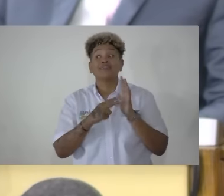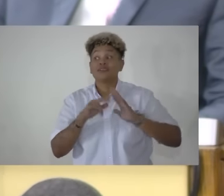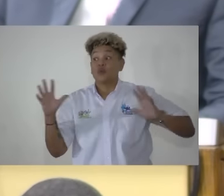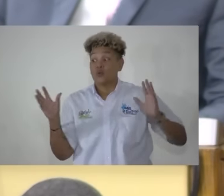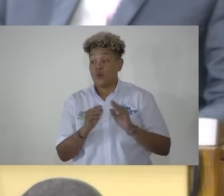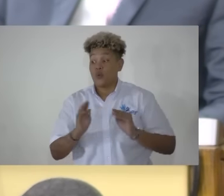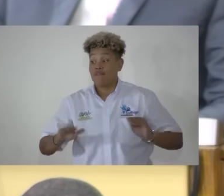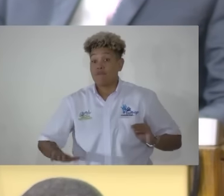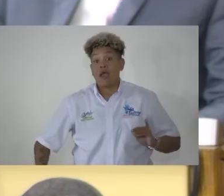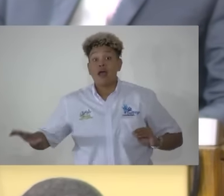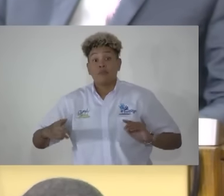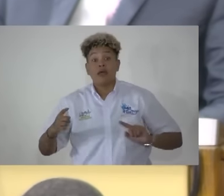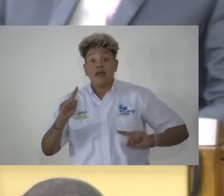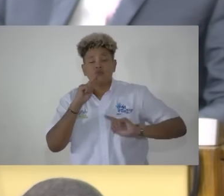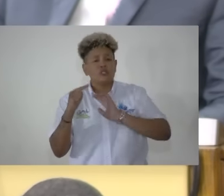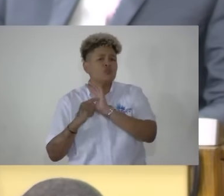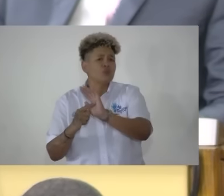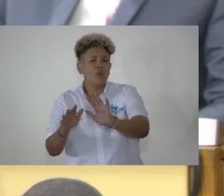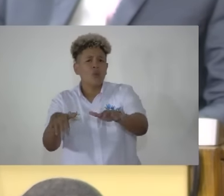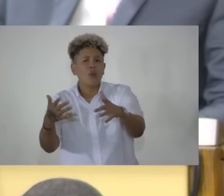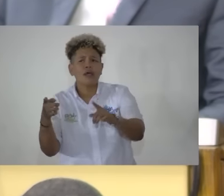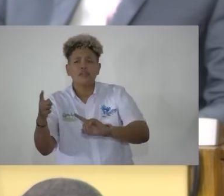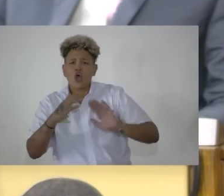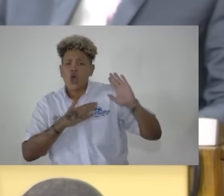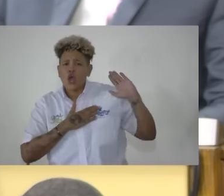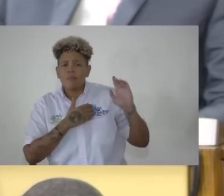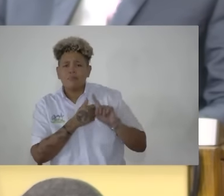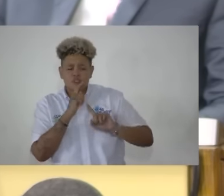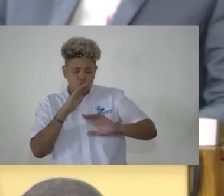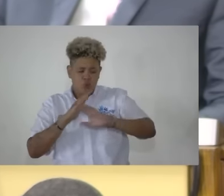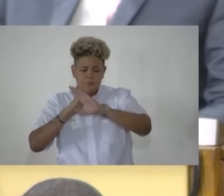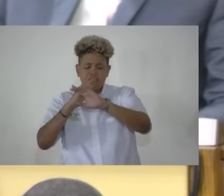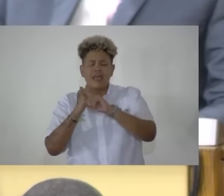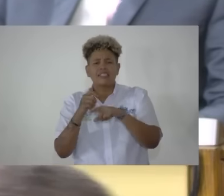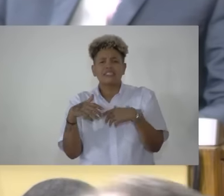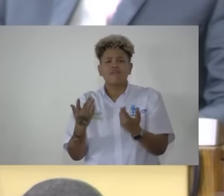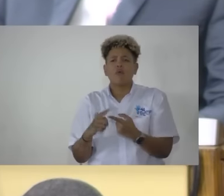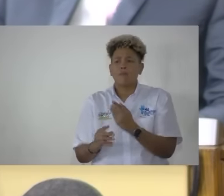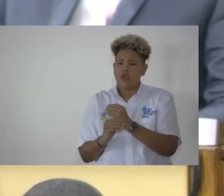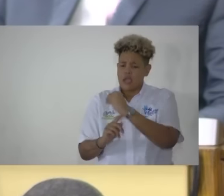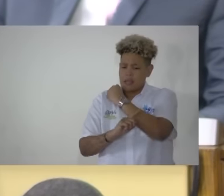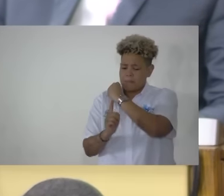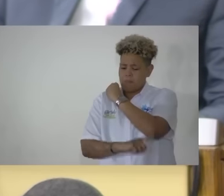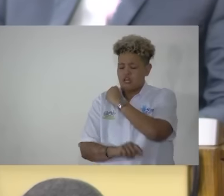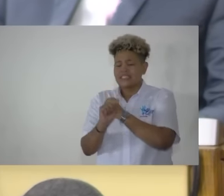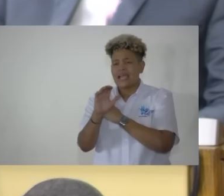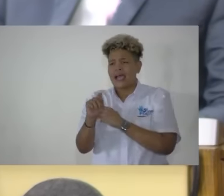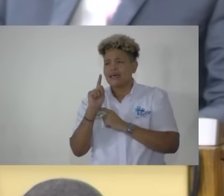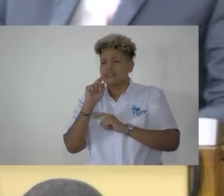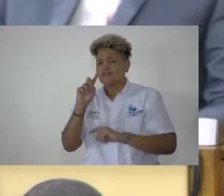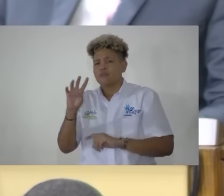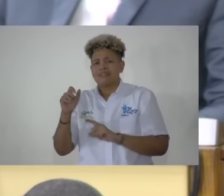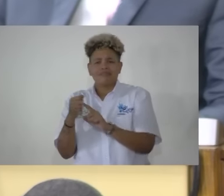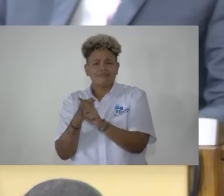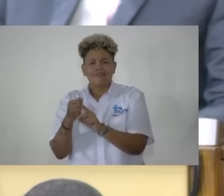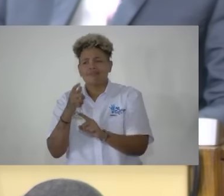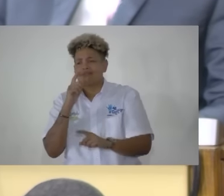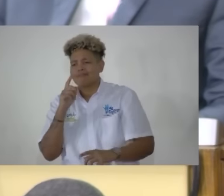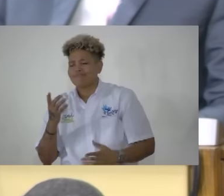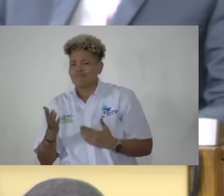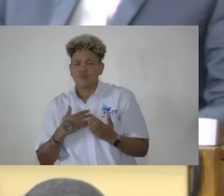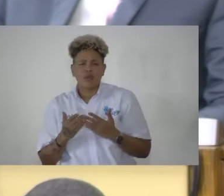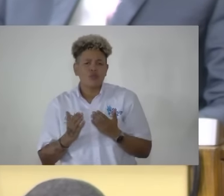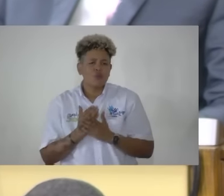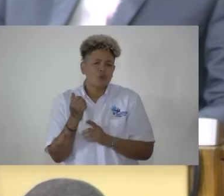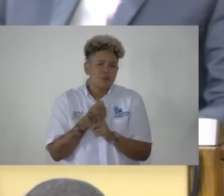House, has demonstrated its commitment to preventing and punishing acts of domestic violence through